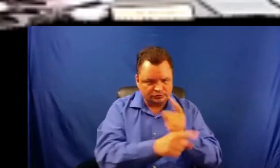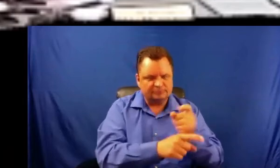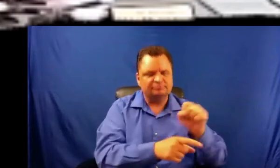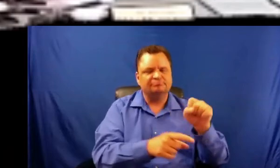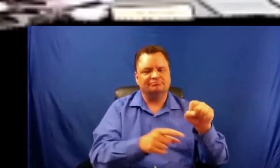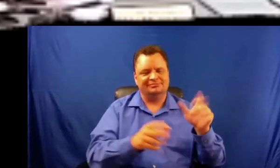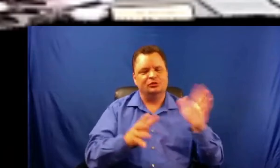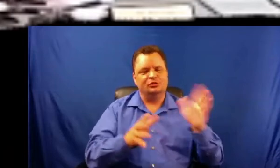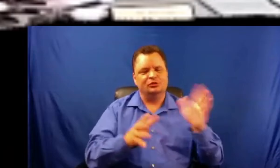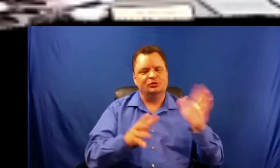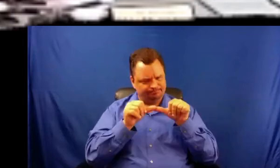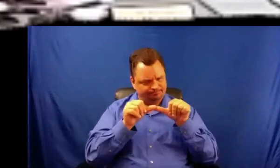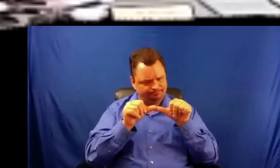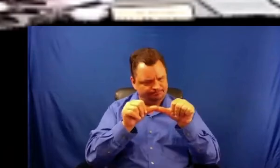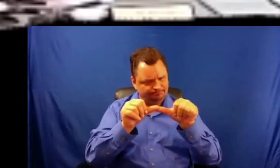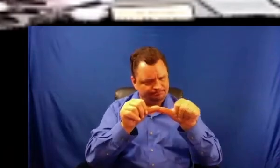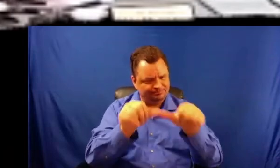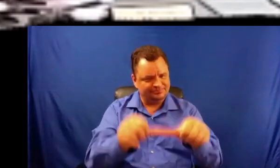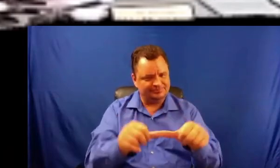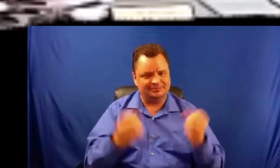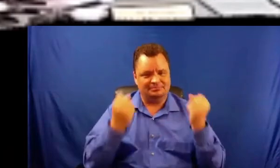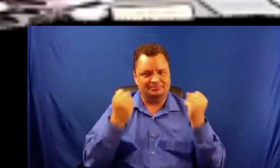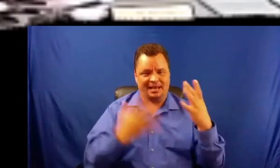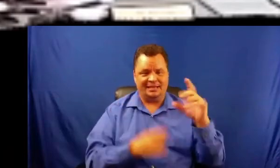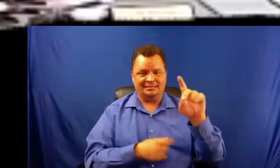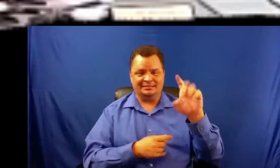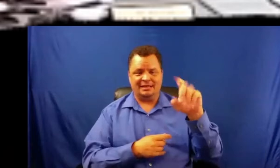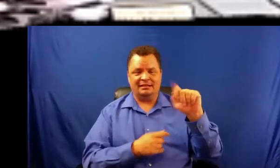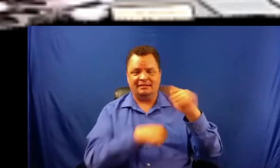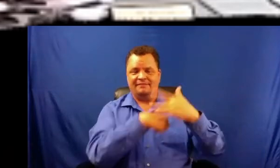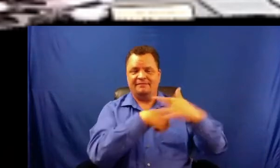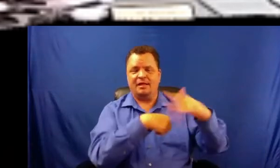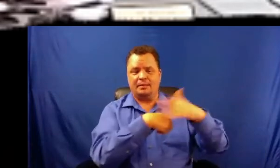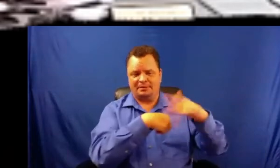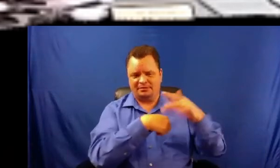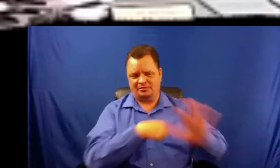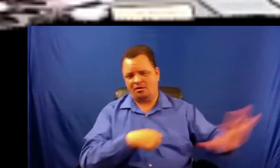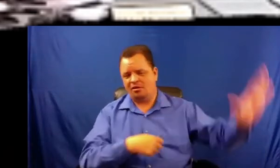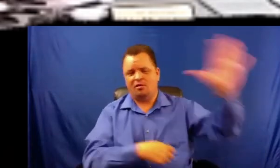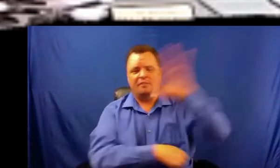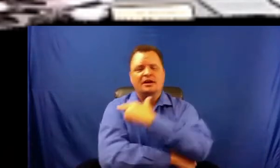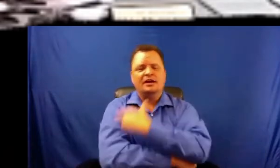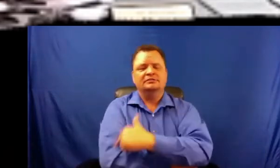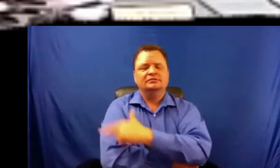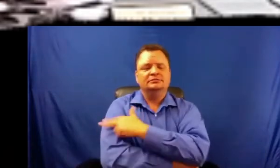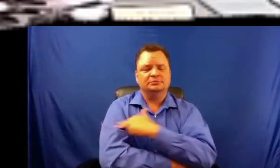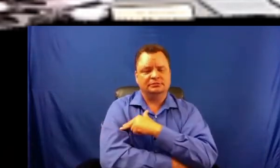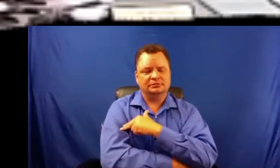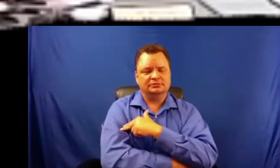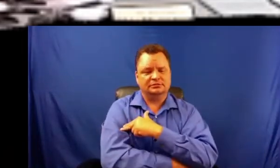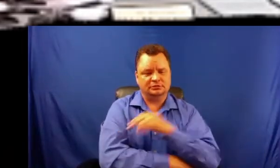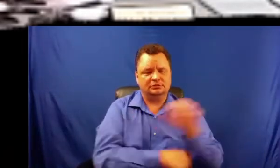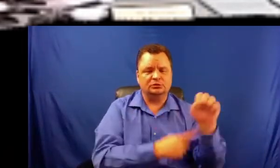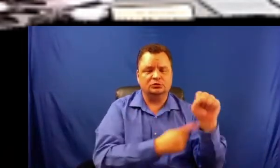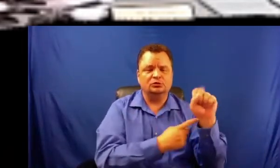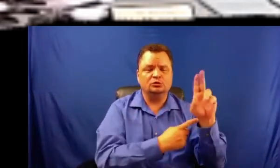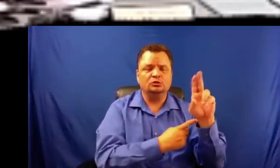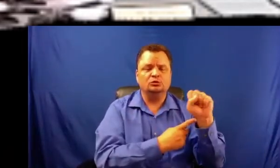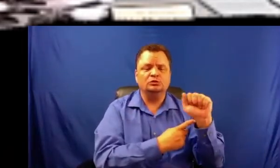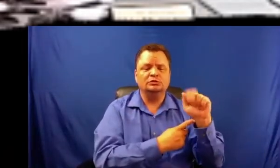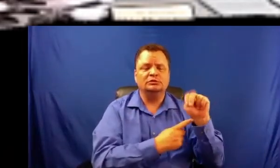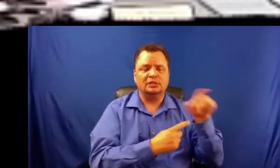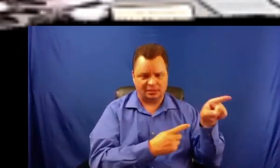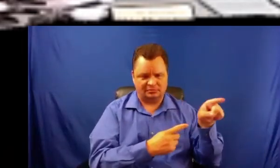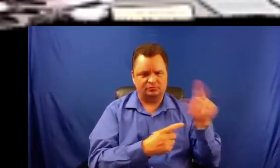Yeah. One of the things around hospitalizations, to Stephen's point, which is really, and again, we should track this,